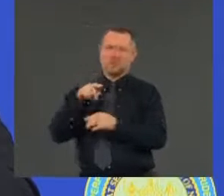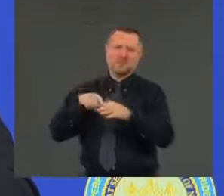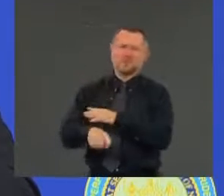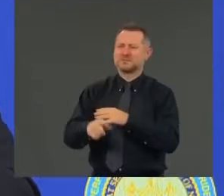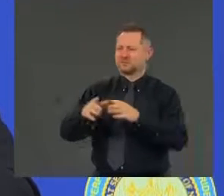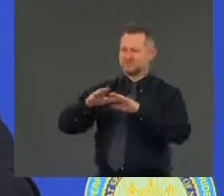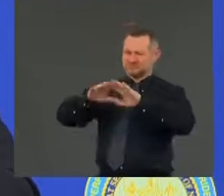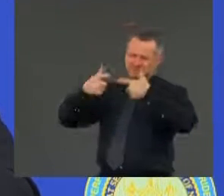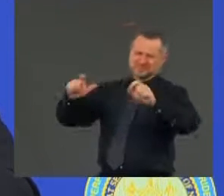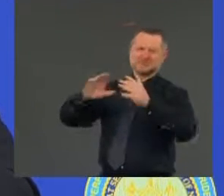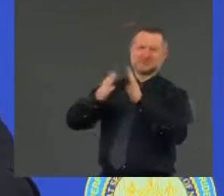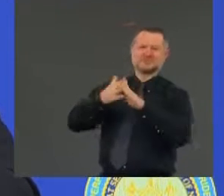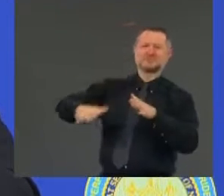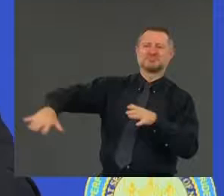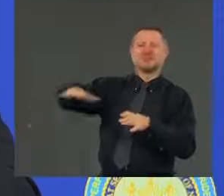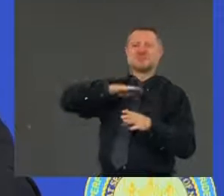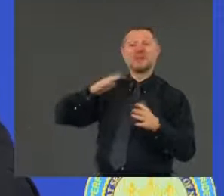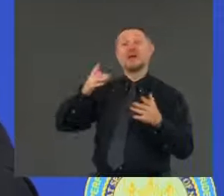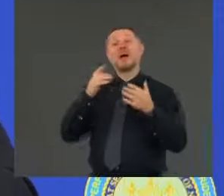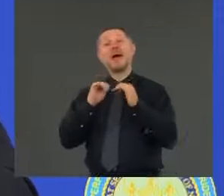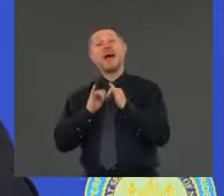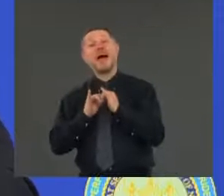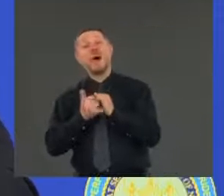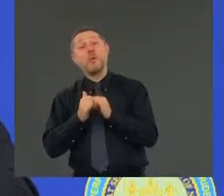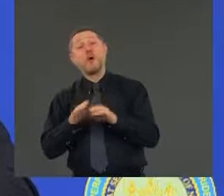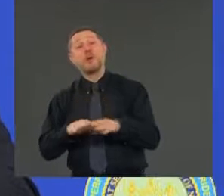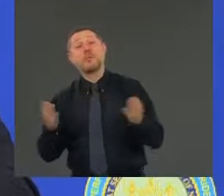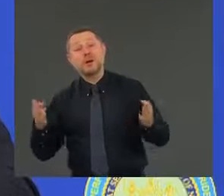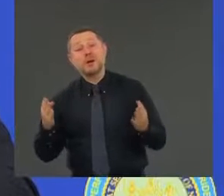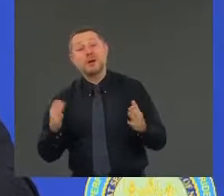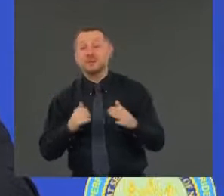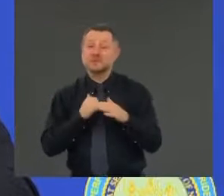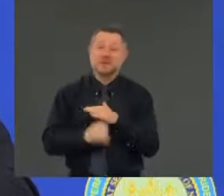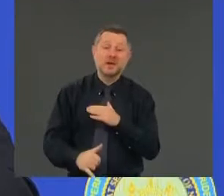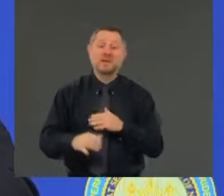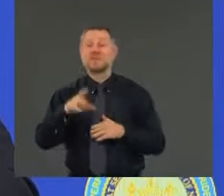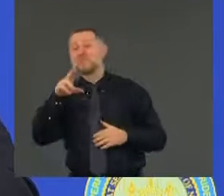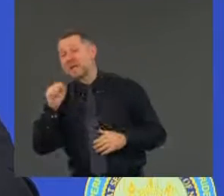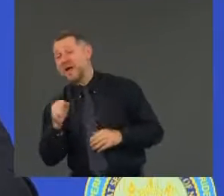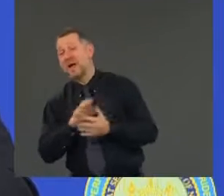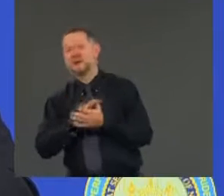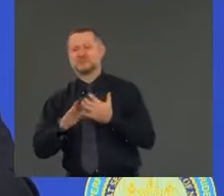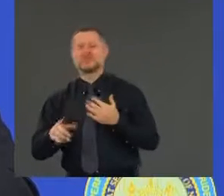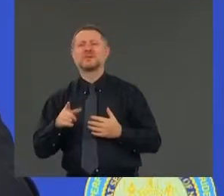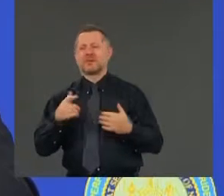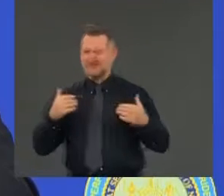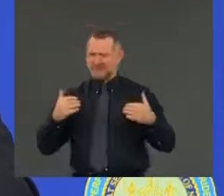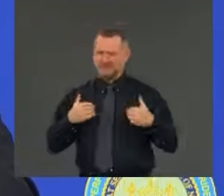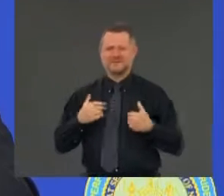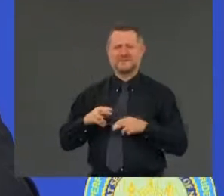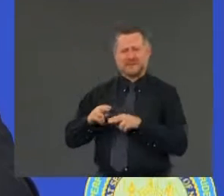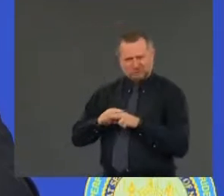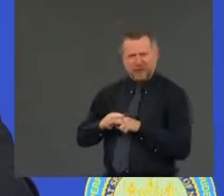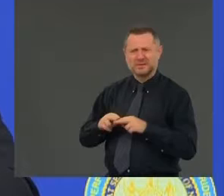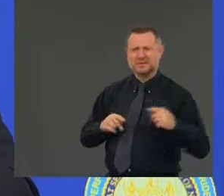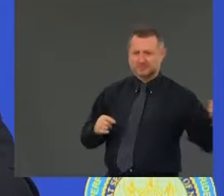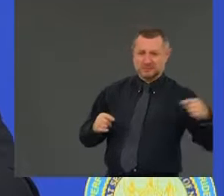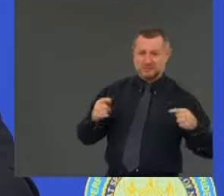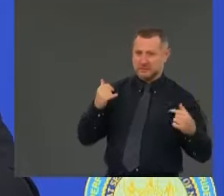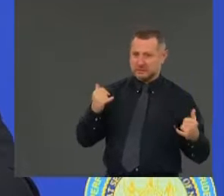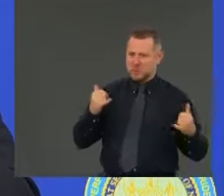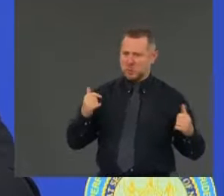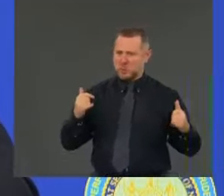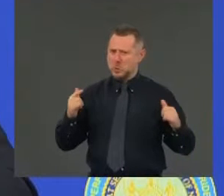do you reopen public transportation? And we have trains cleaner than ever